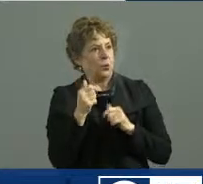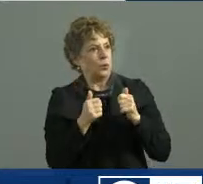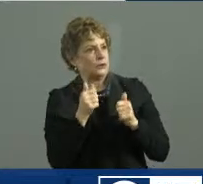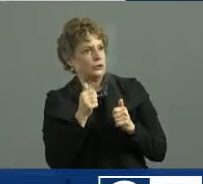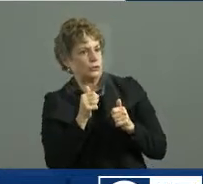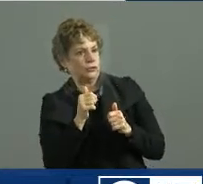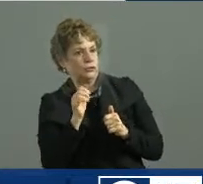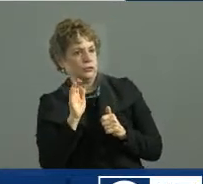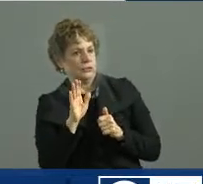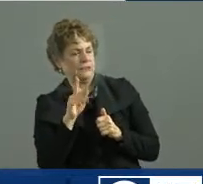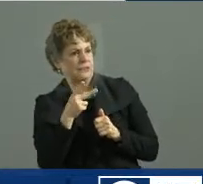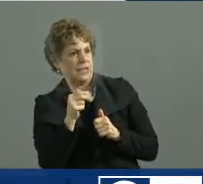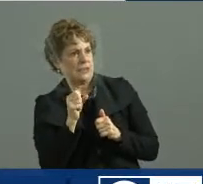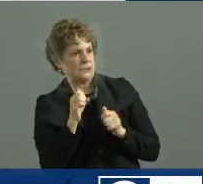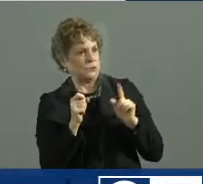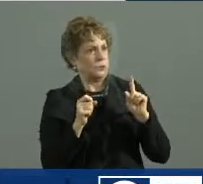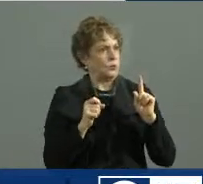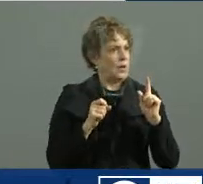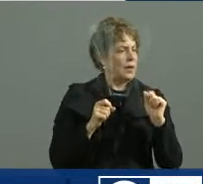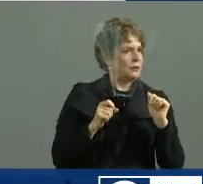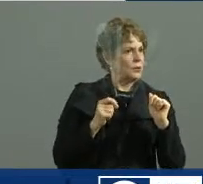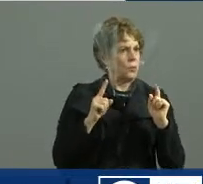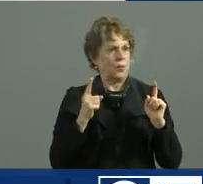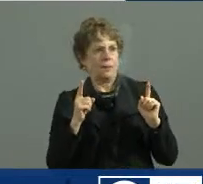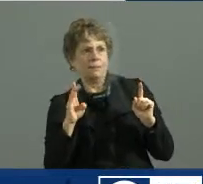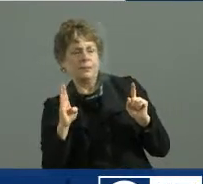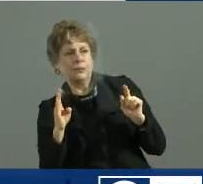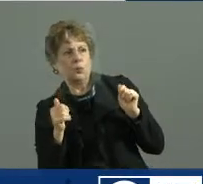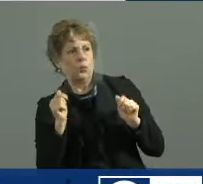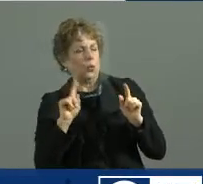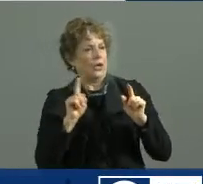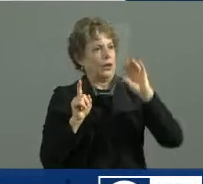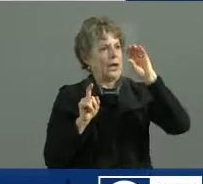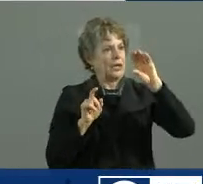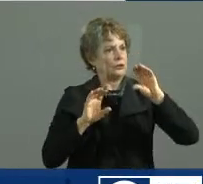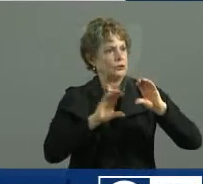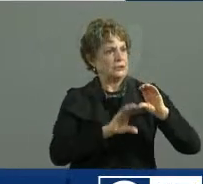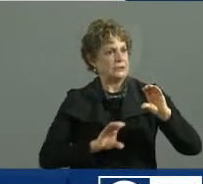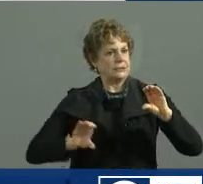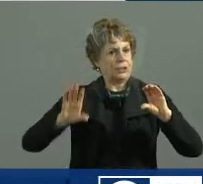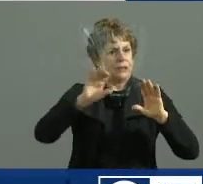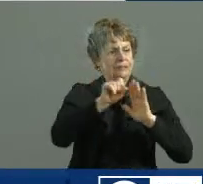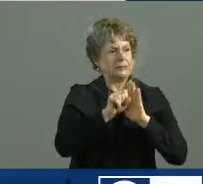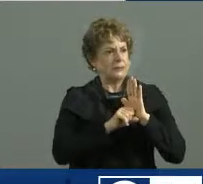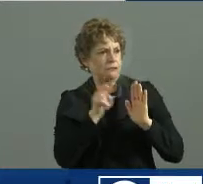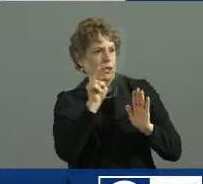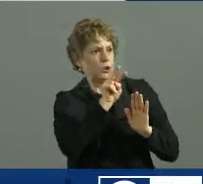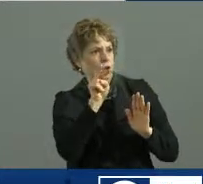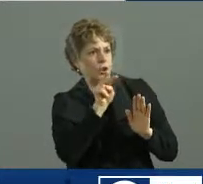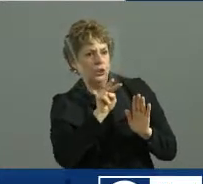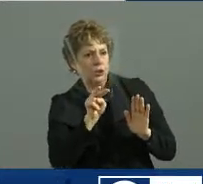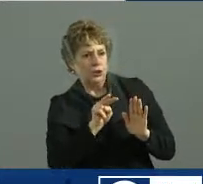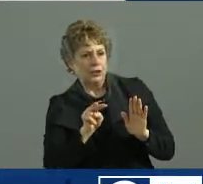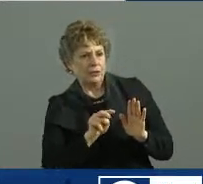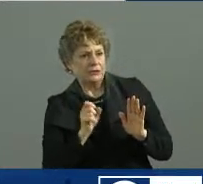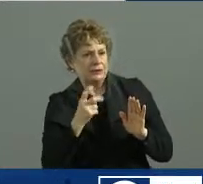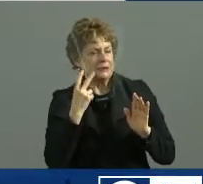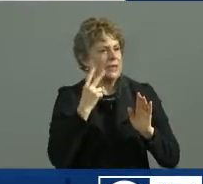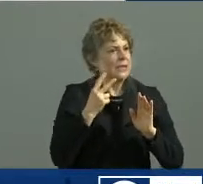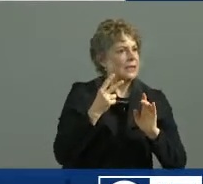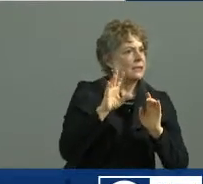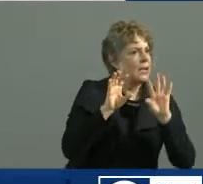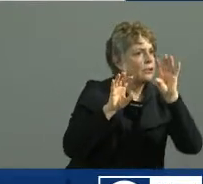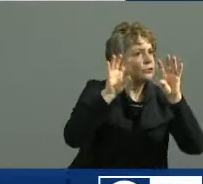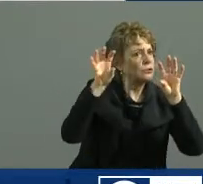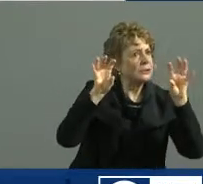as the doses that have been administered in each county. And then below you can find the county by,